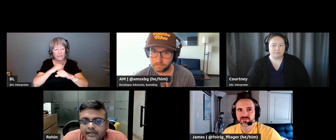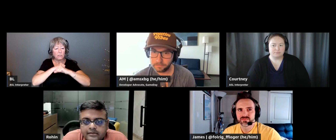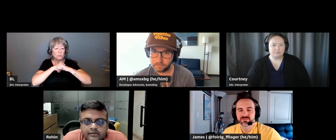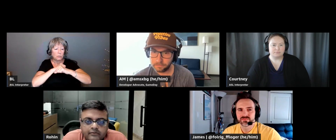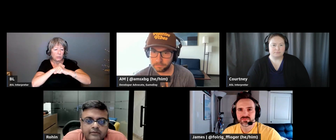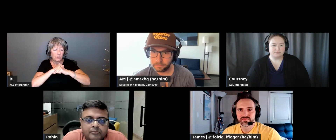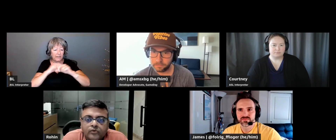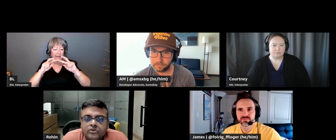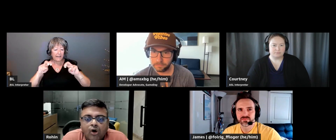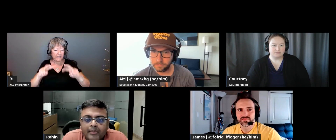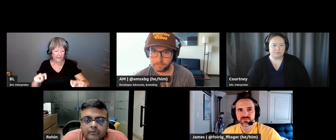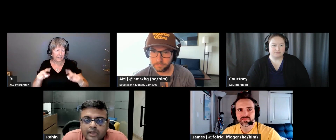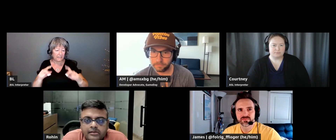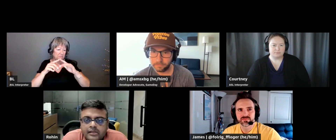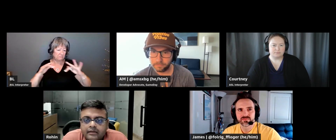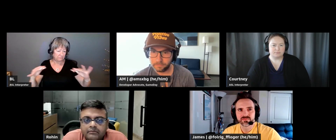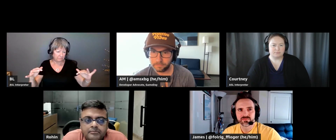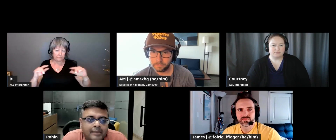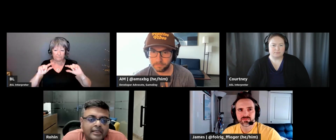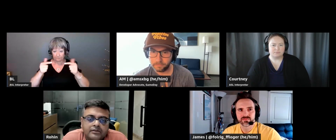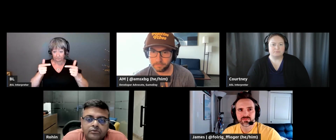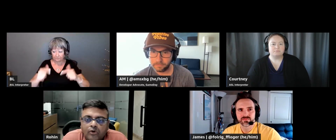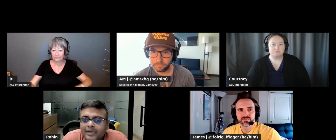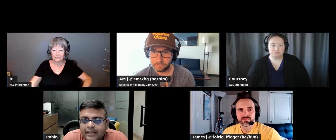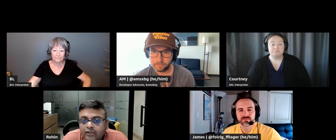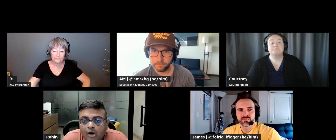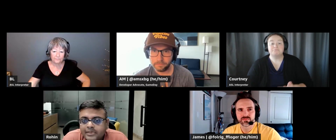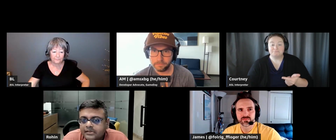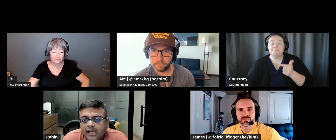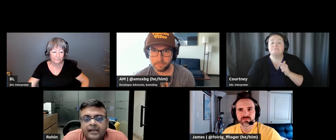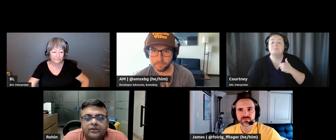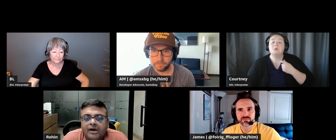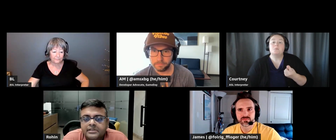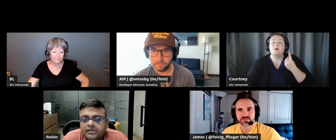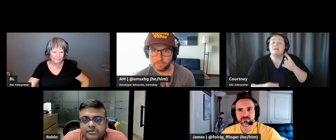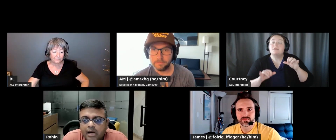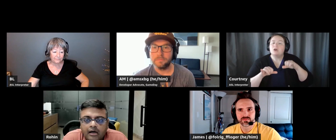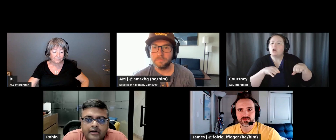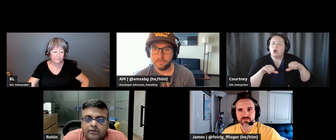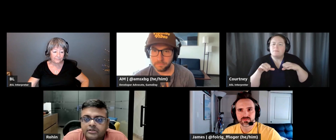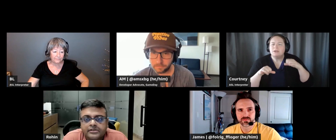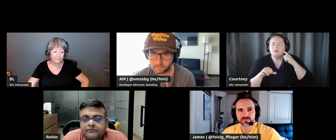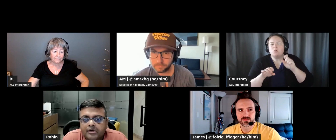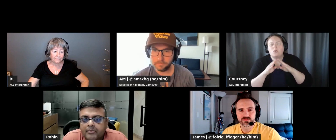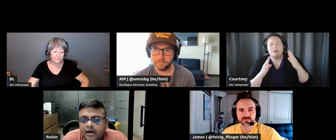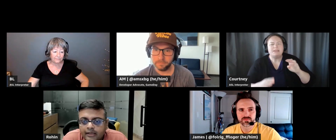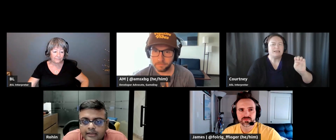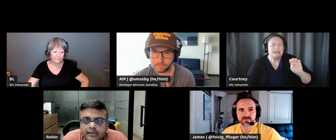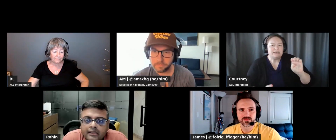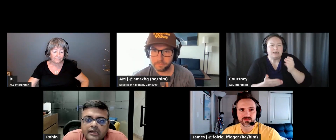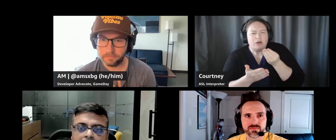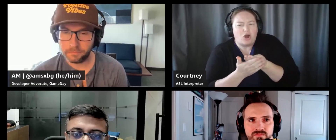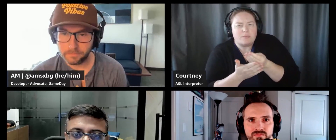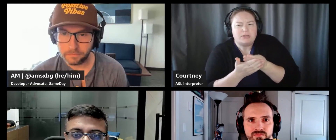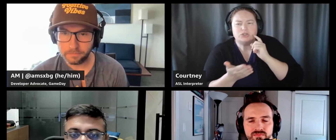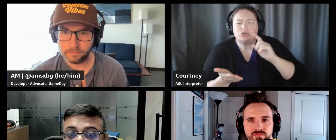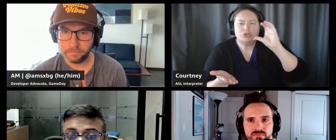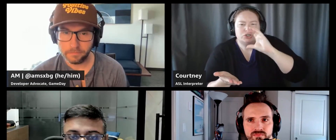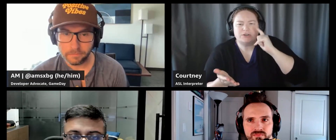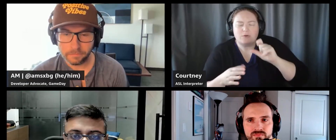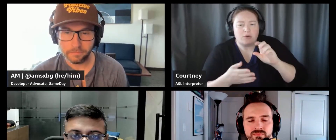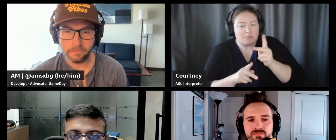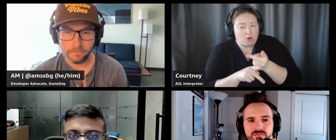even website search. One of the most common ones that maybe you open an e-commerce site, you have a search bar and you're searching for a product.